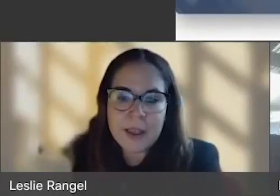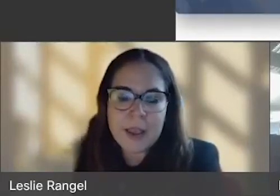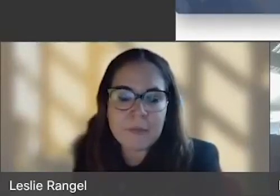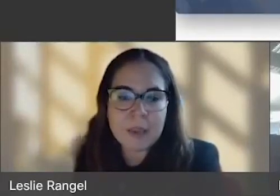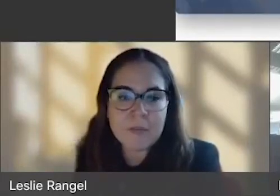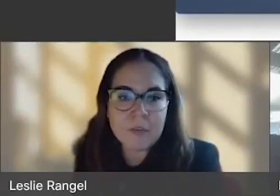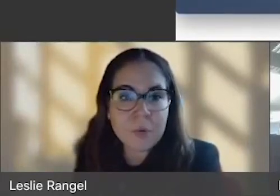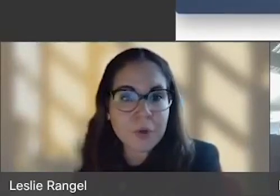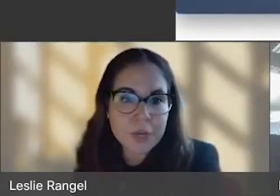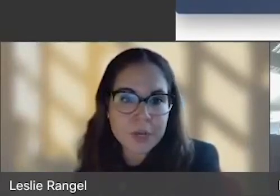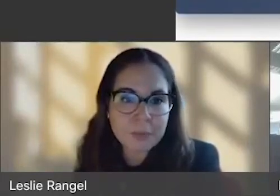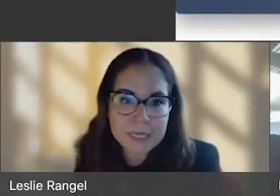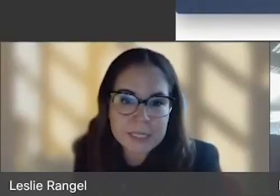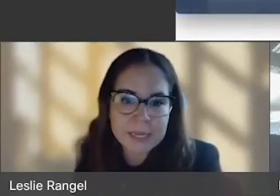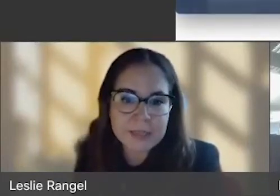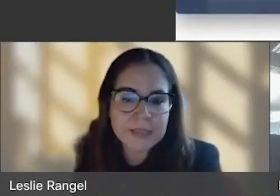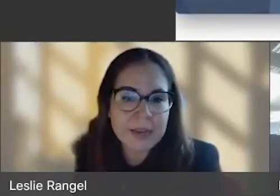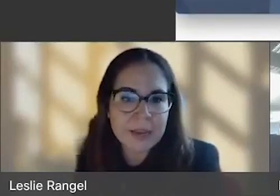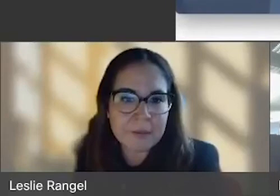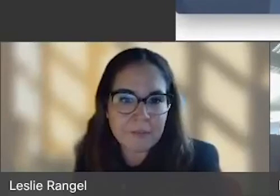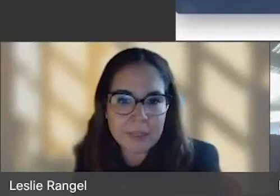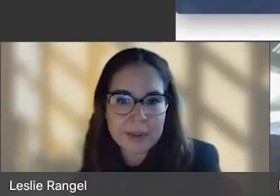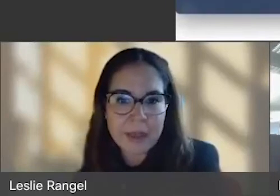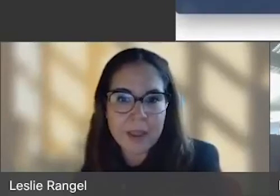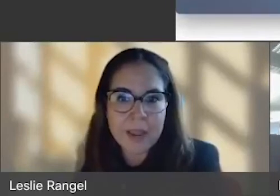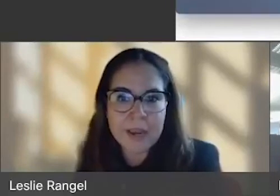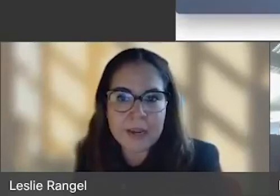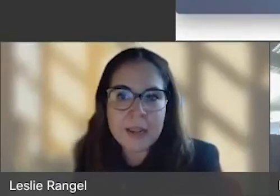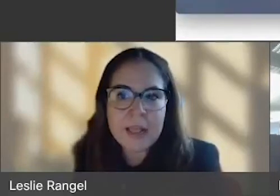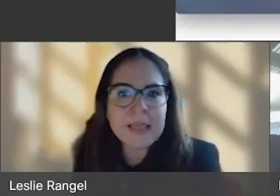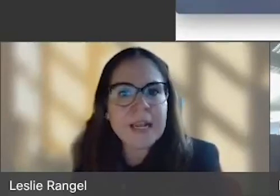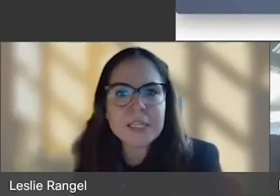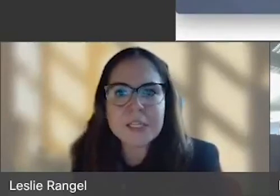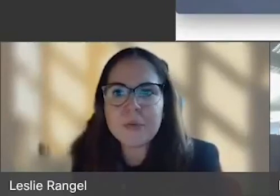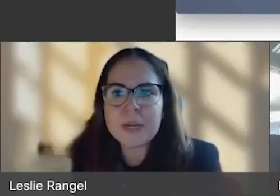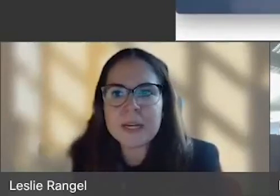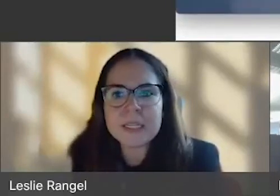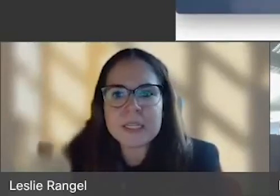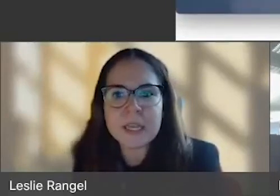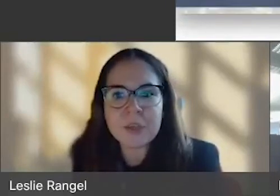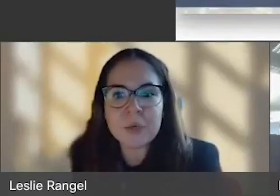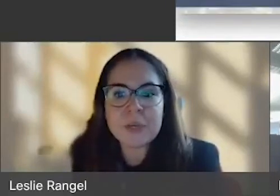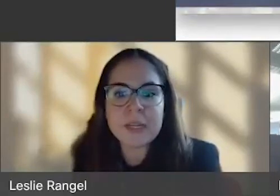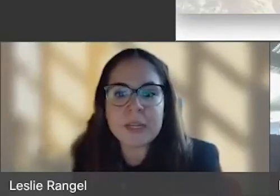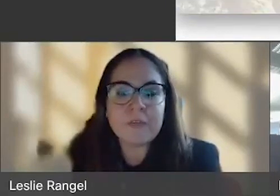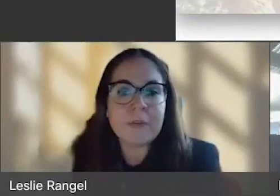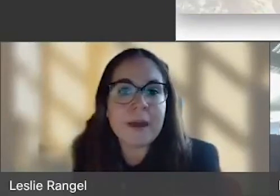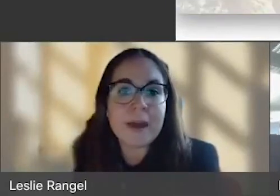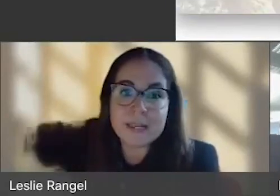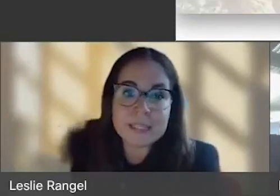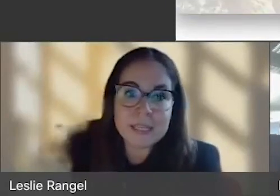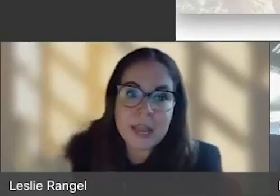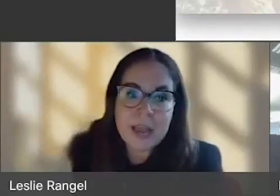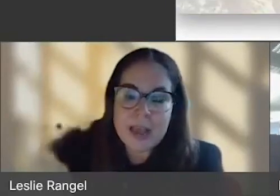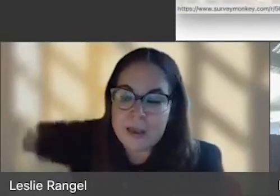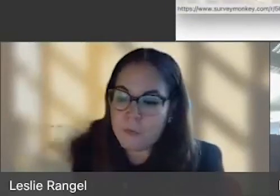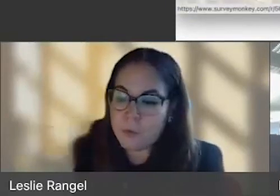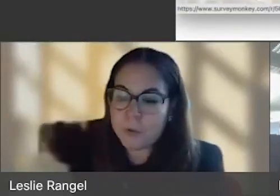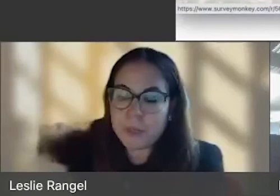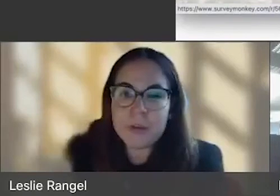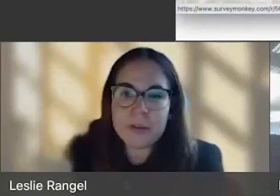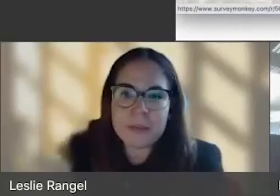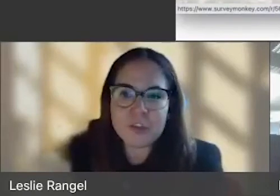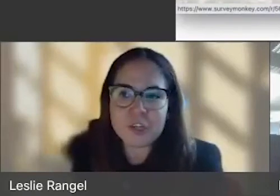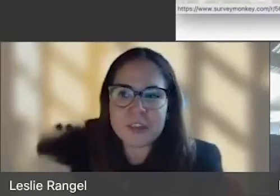icon. If you could please take the time and fill it out and let us know what it is that you need from us.